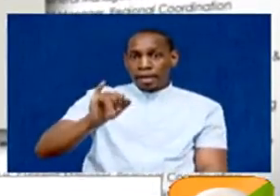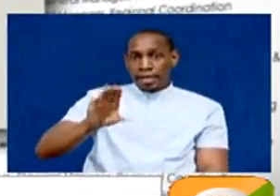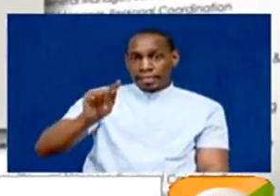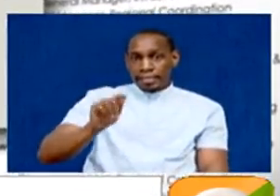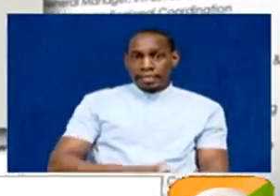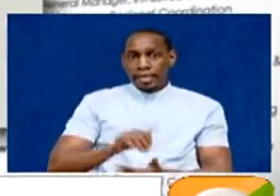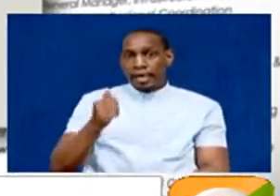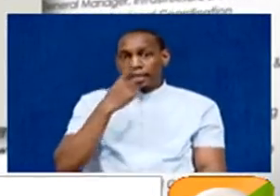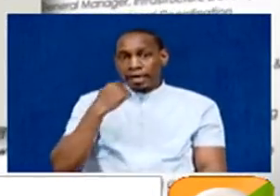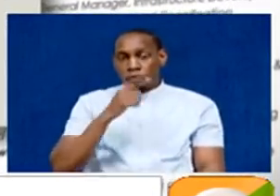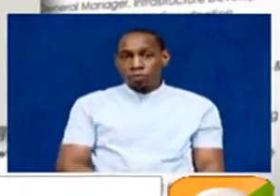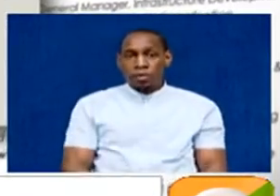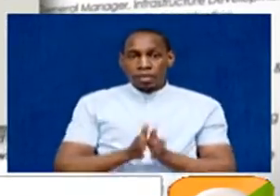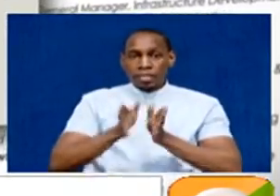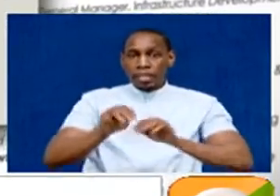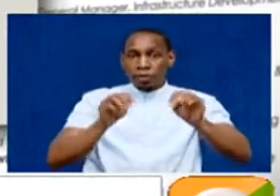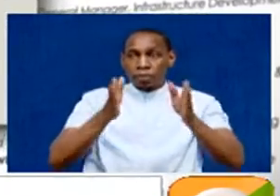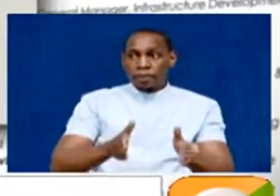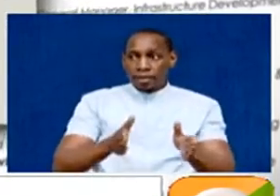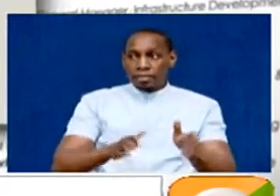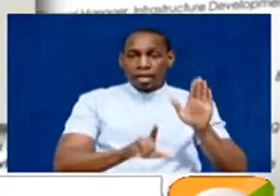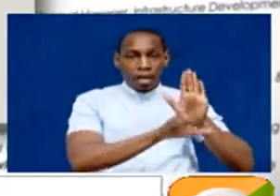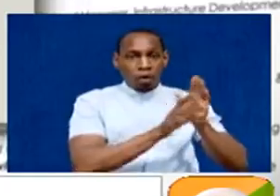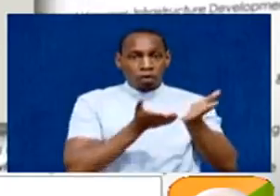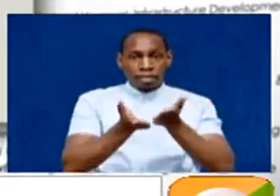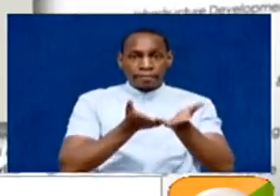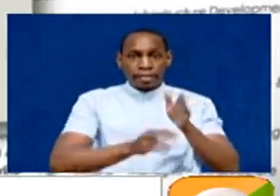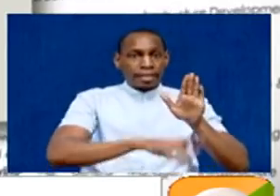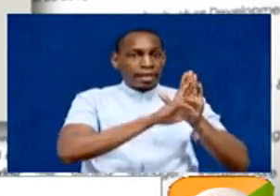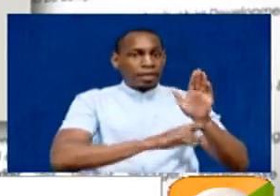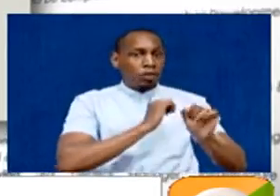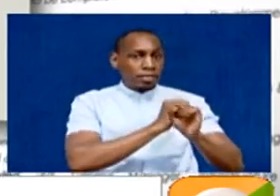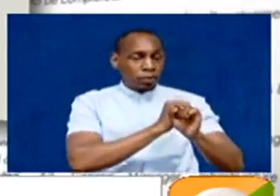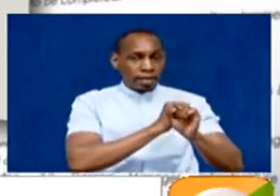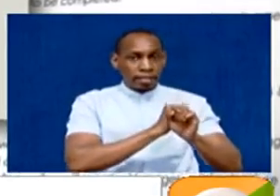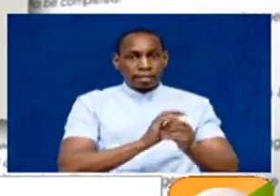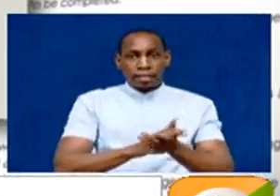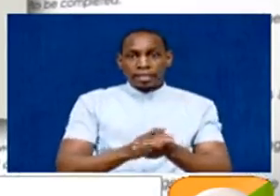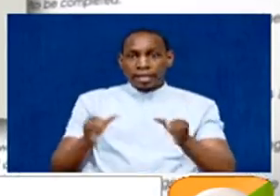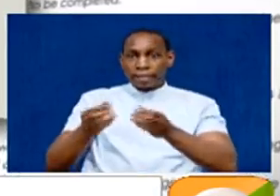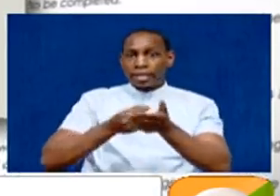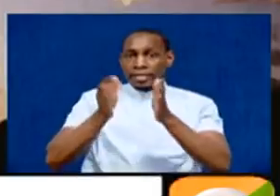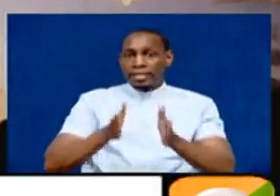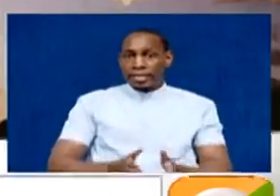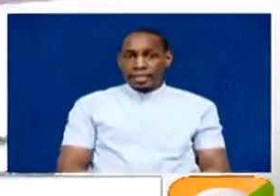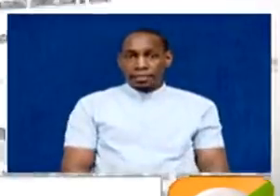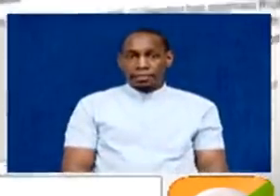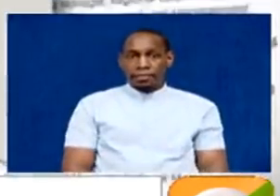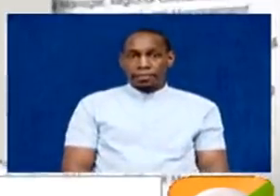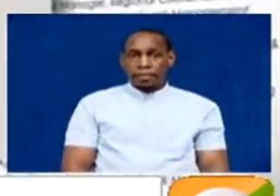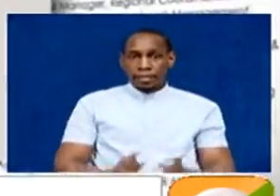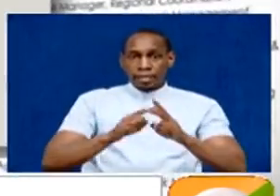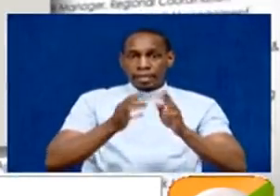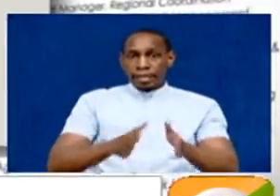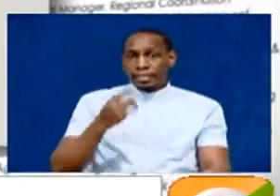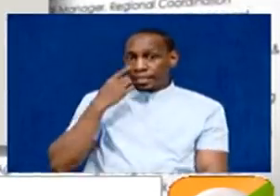ICT, and Imelda Bore, General Manager, Legal Services and Regulatory Affairs, and Company Secretary. Engineer